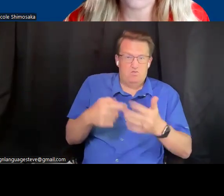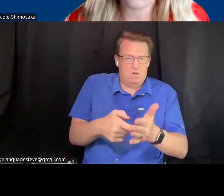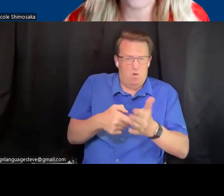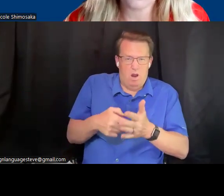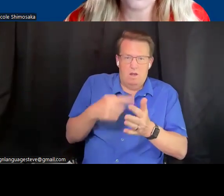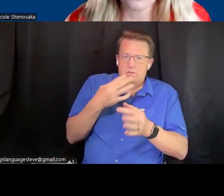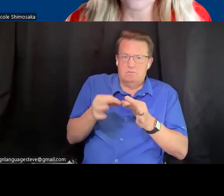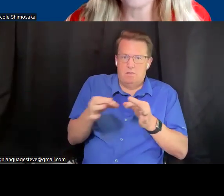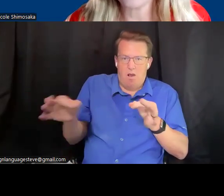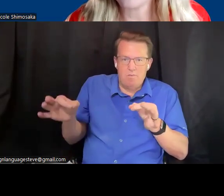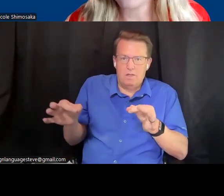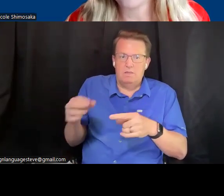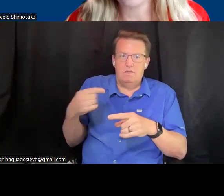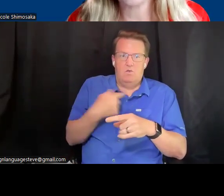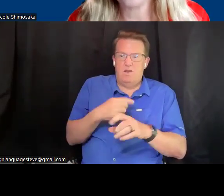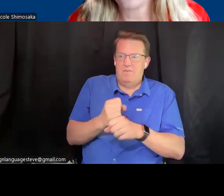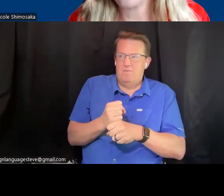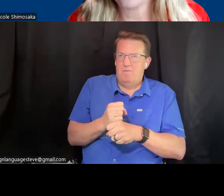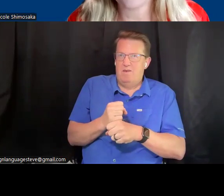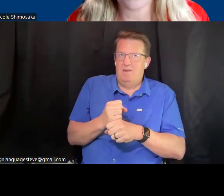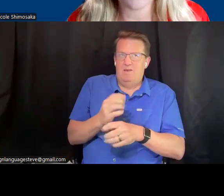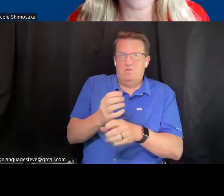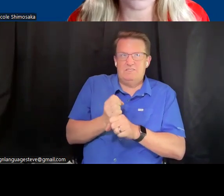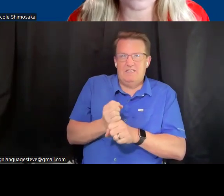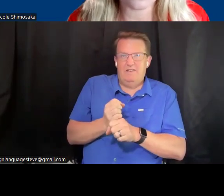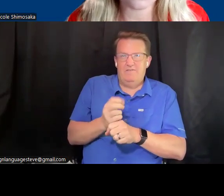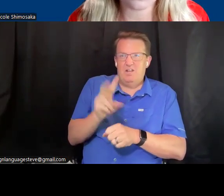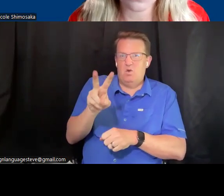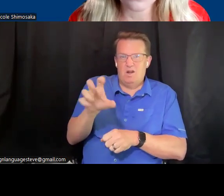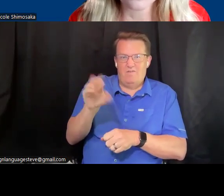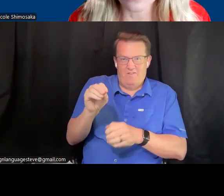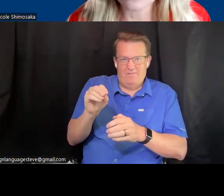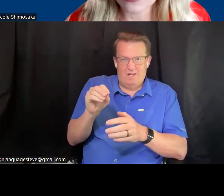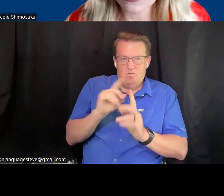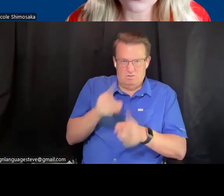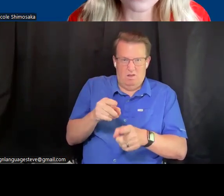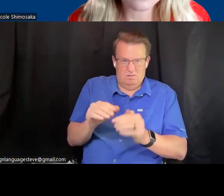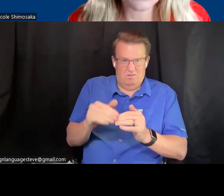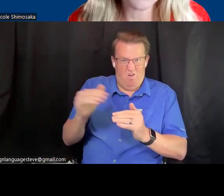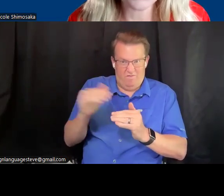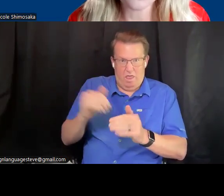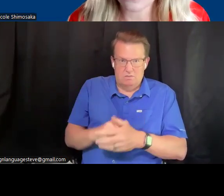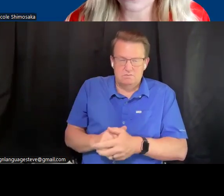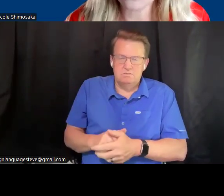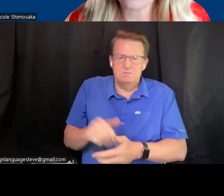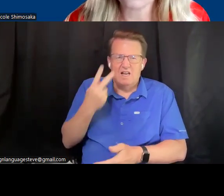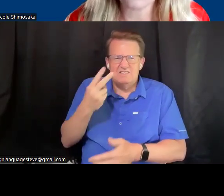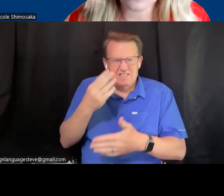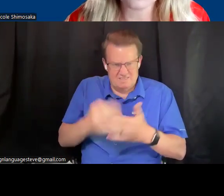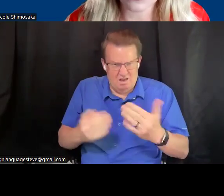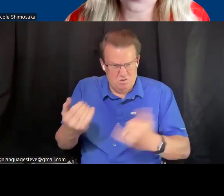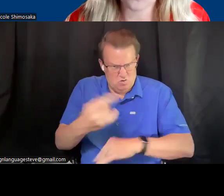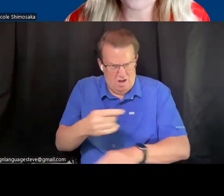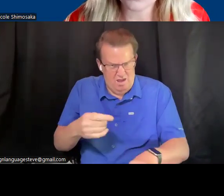for Community Living, and we generated over 250 responses. I see that there is some Q&A on